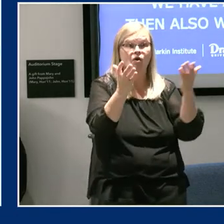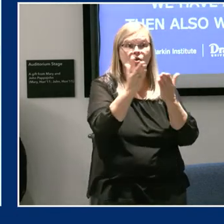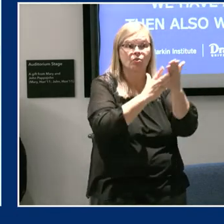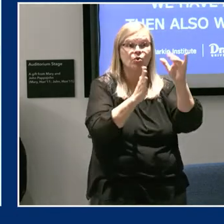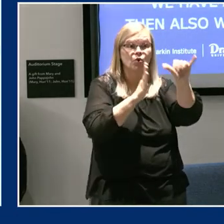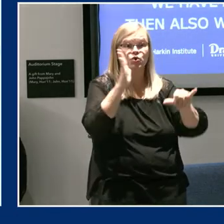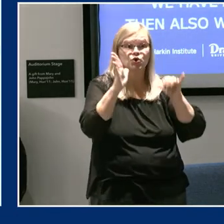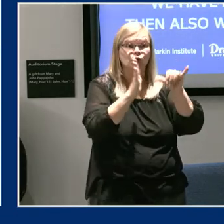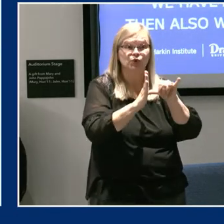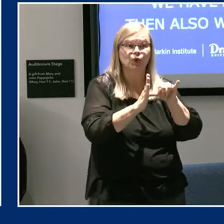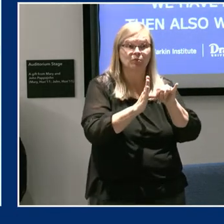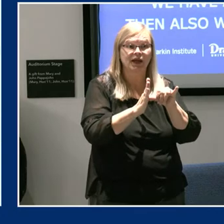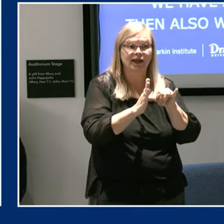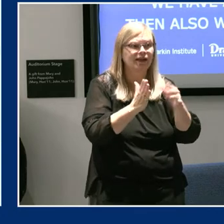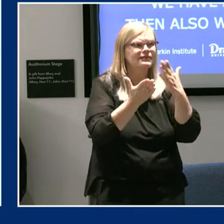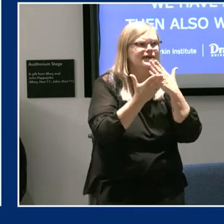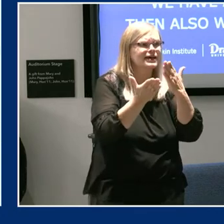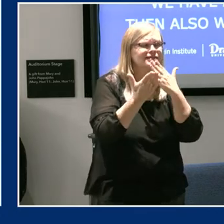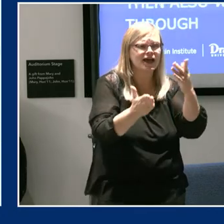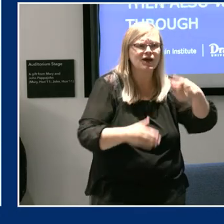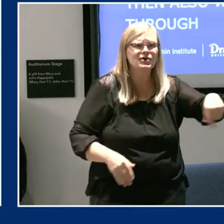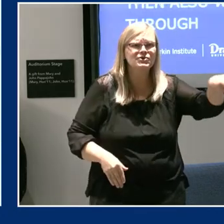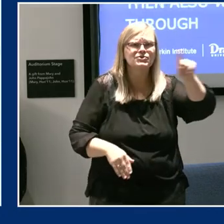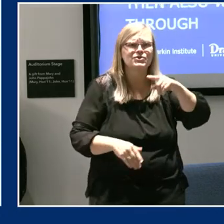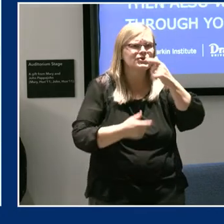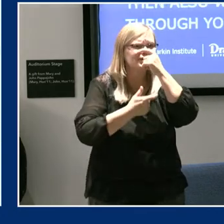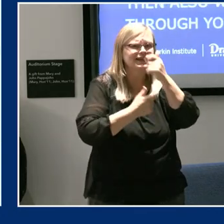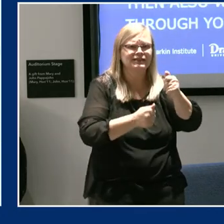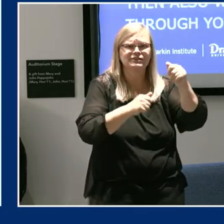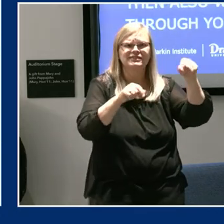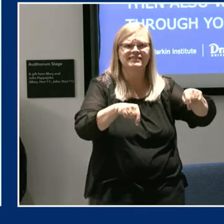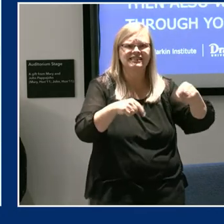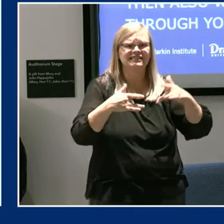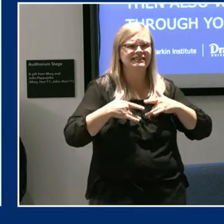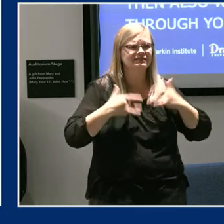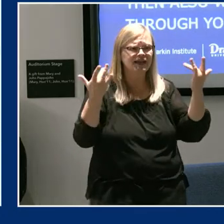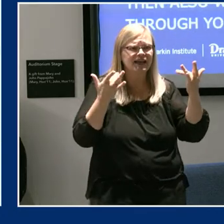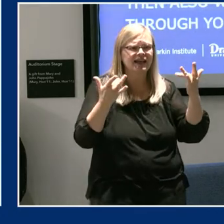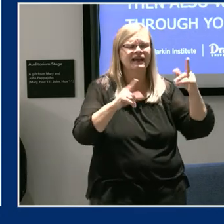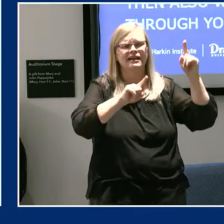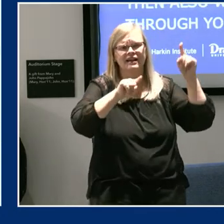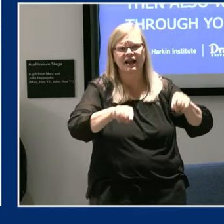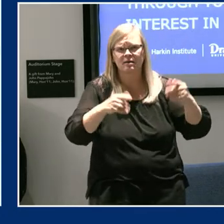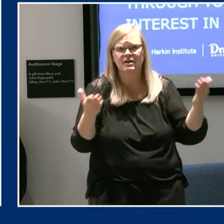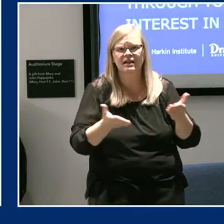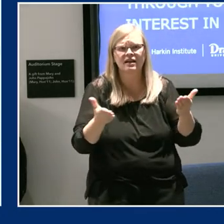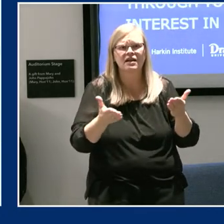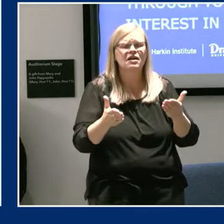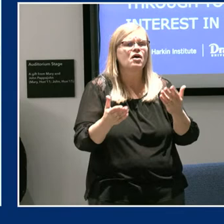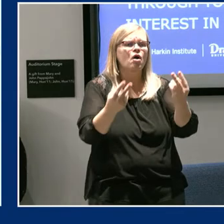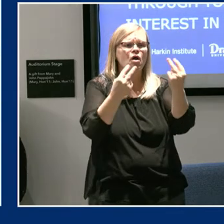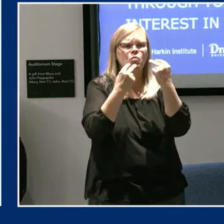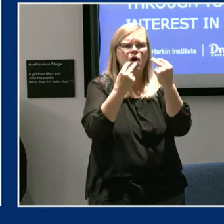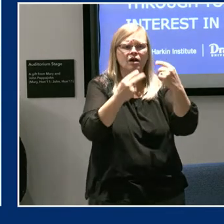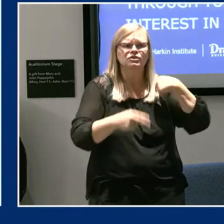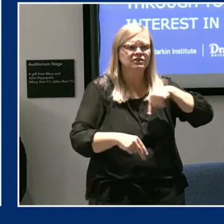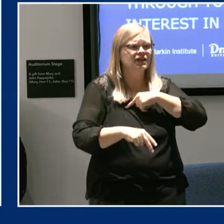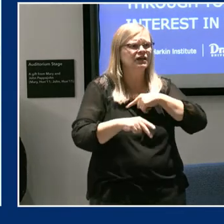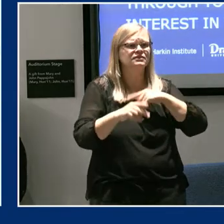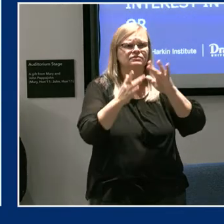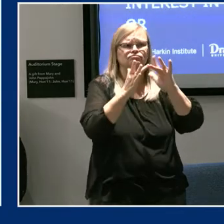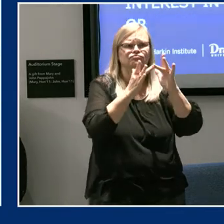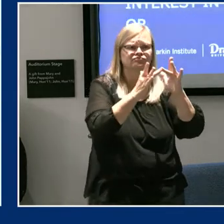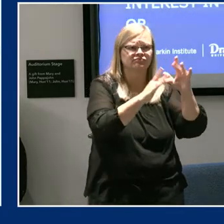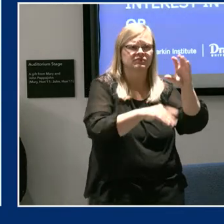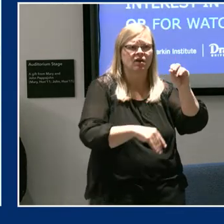YouTube. So thank you all for your interest in this event, for being here in person, or for watching us online.